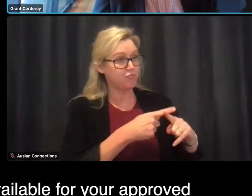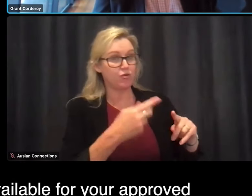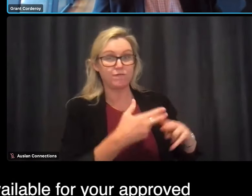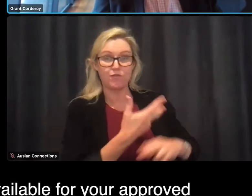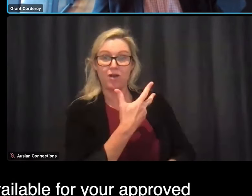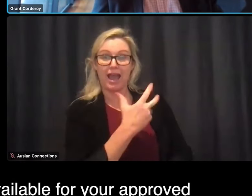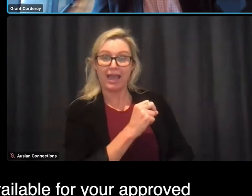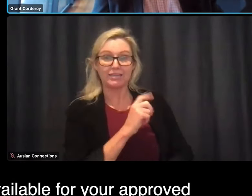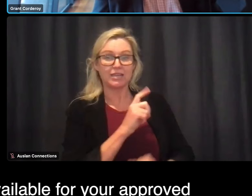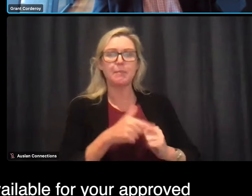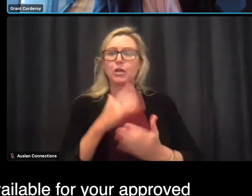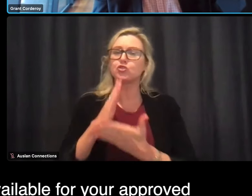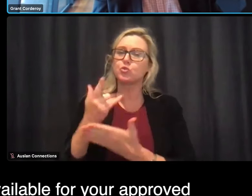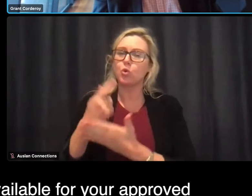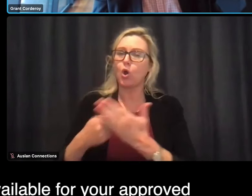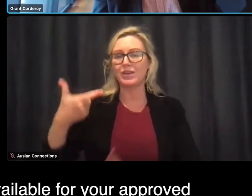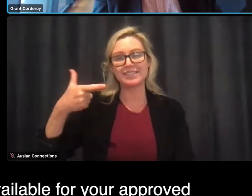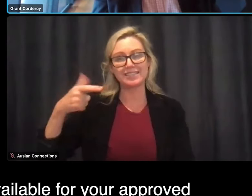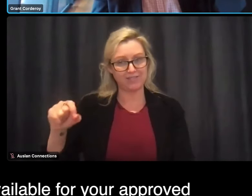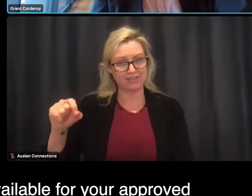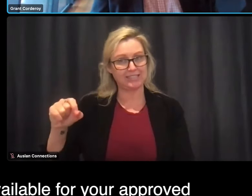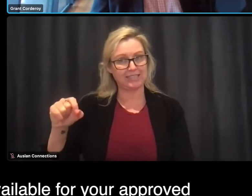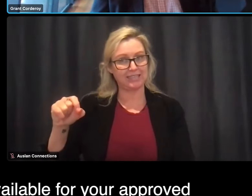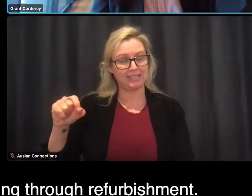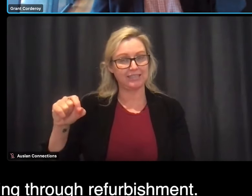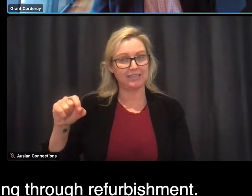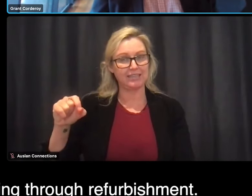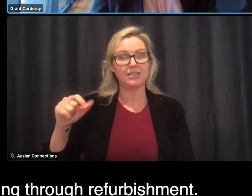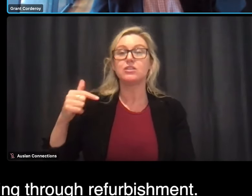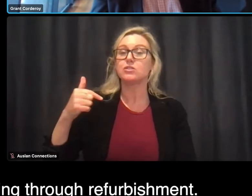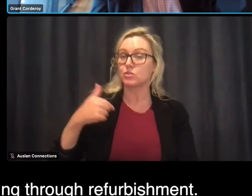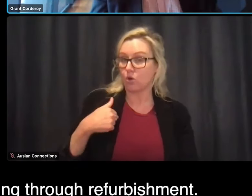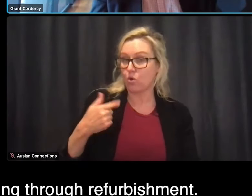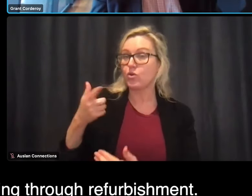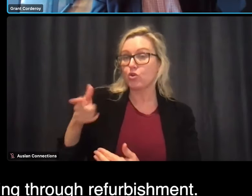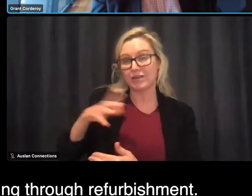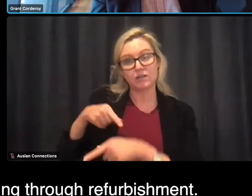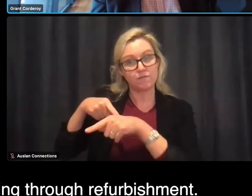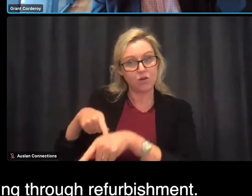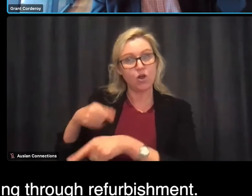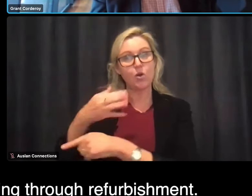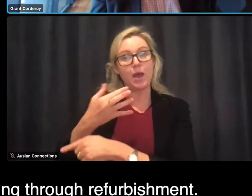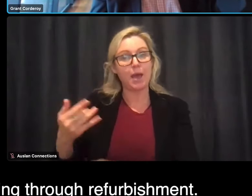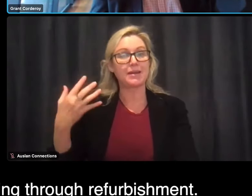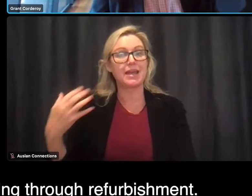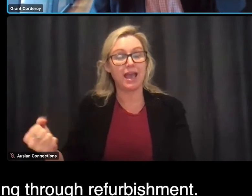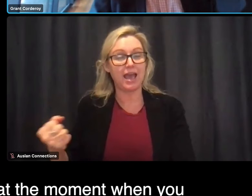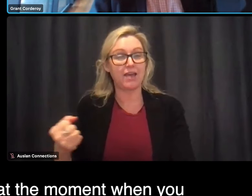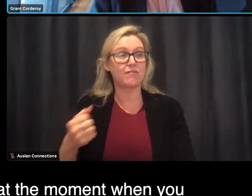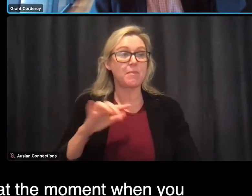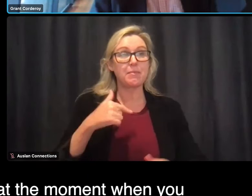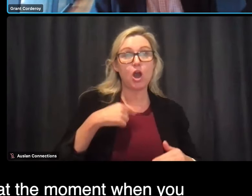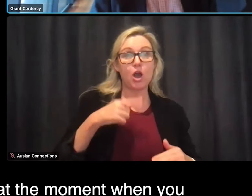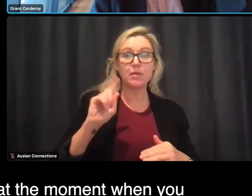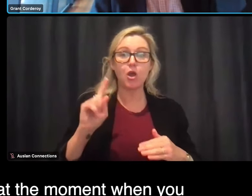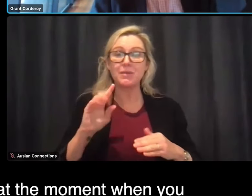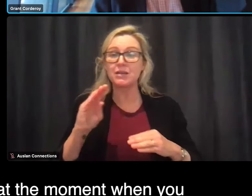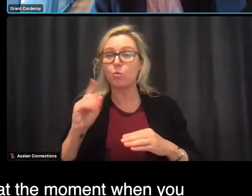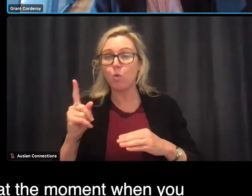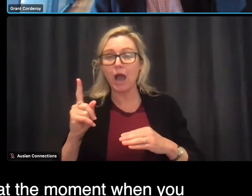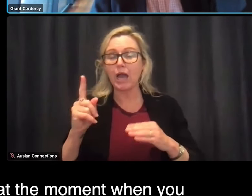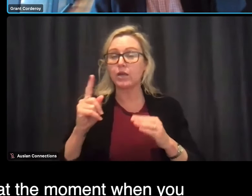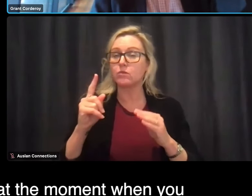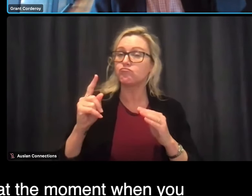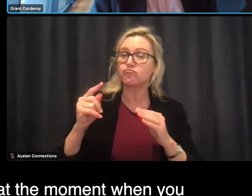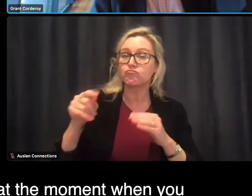So you might have less bed available for your approved places because you might be going through refurbishment. You might have closed a wing like